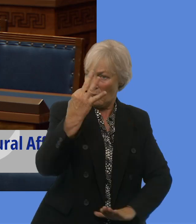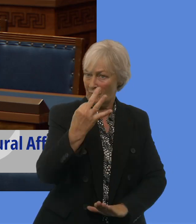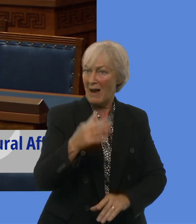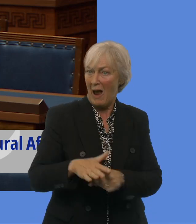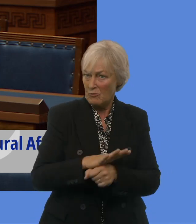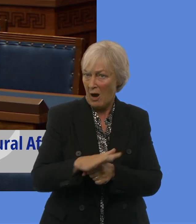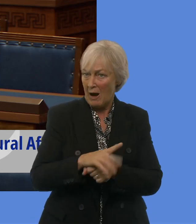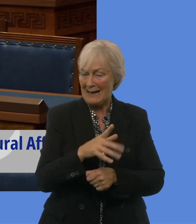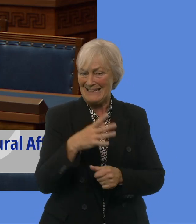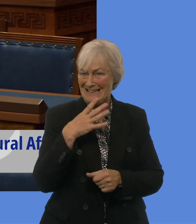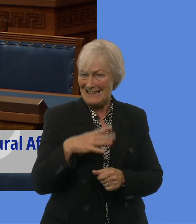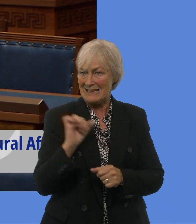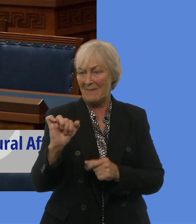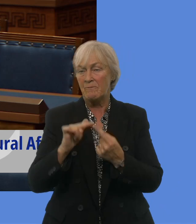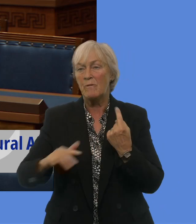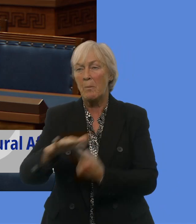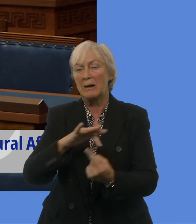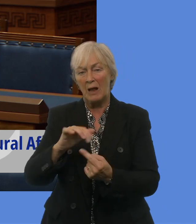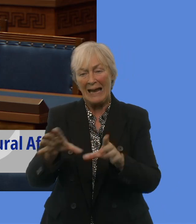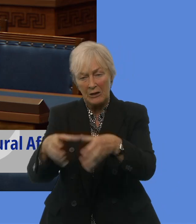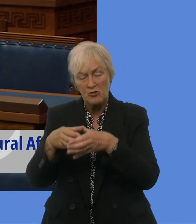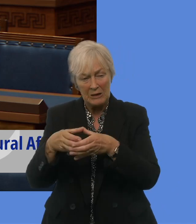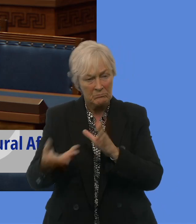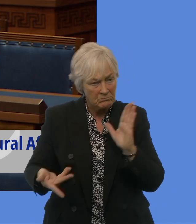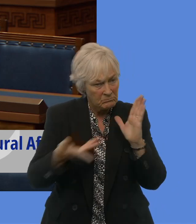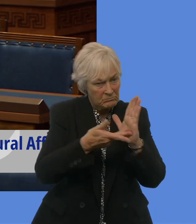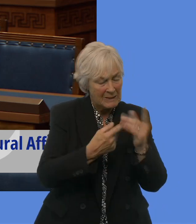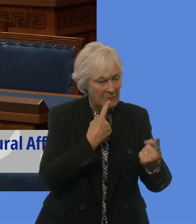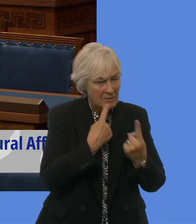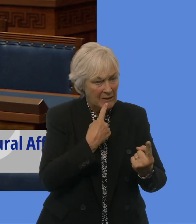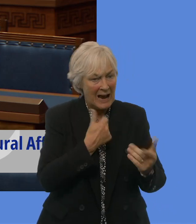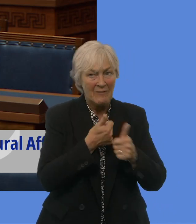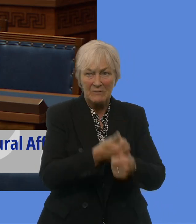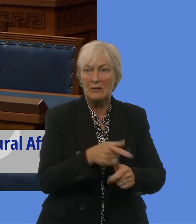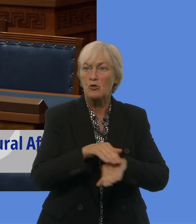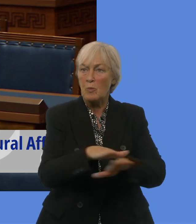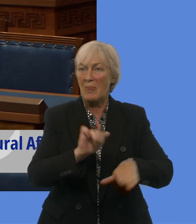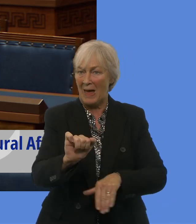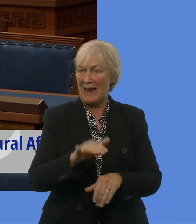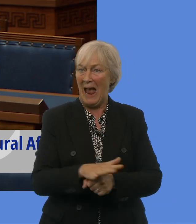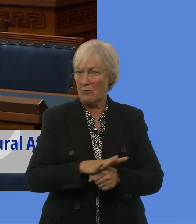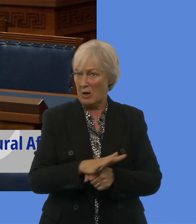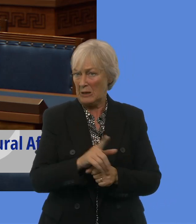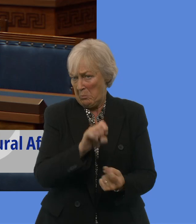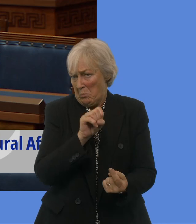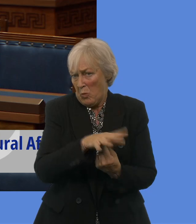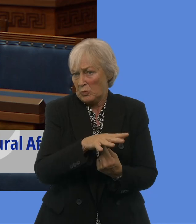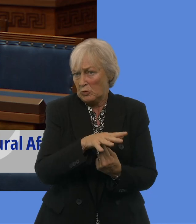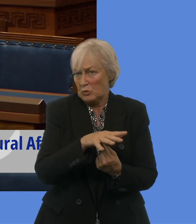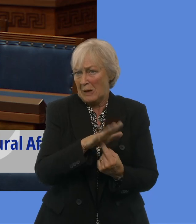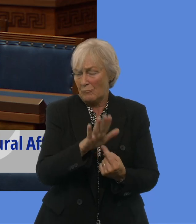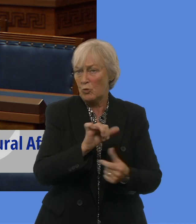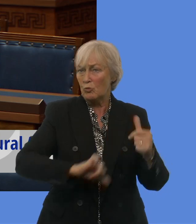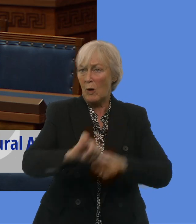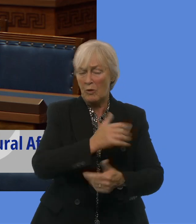leads on an interagency group to ensure that timely advice is provided to swimmers at this site. and that's an important intervention that we're making around this.